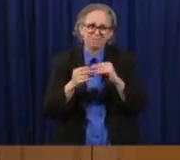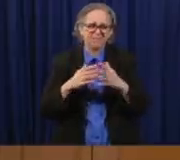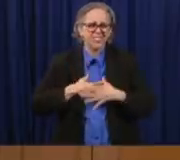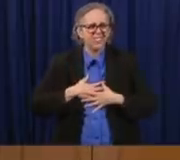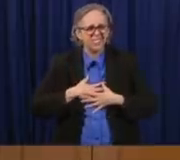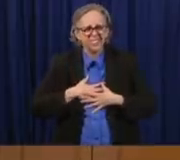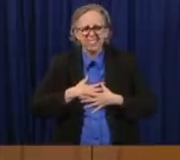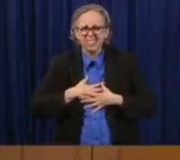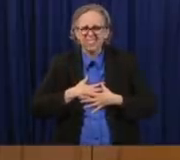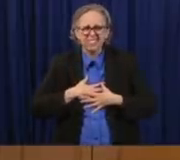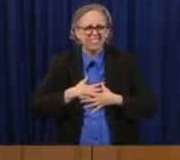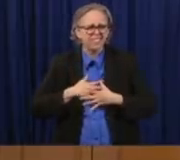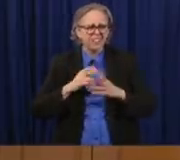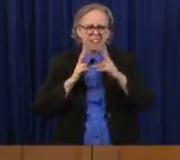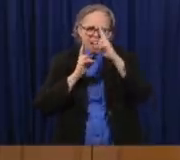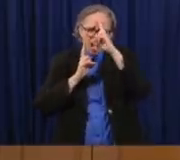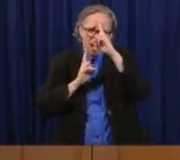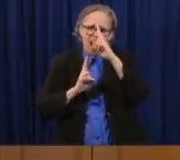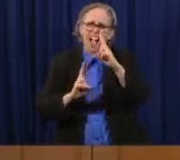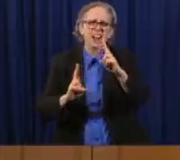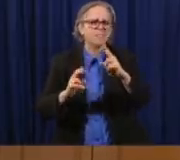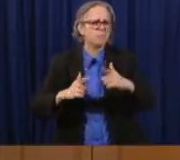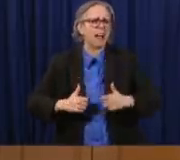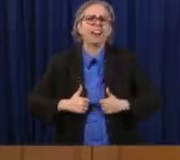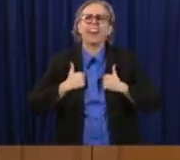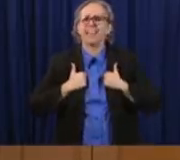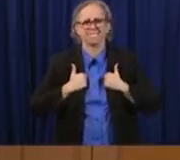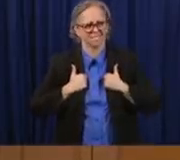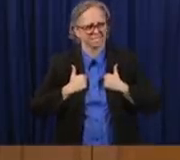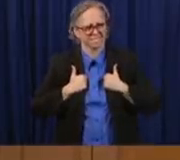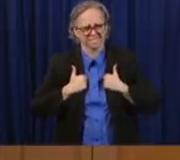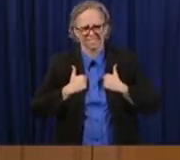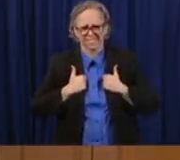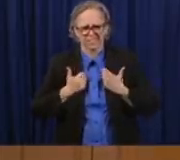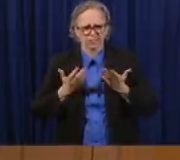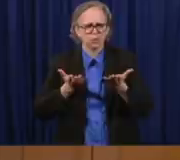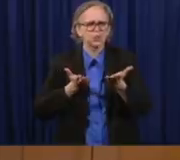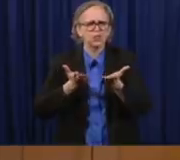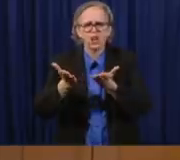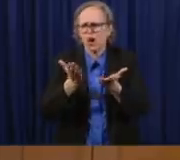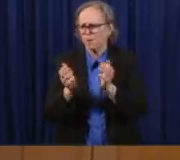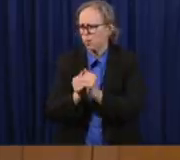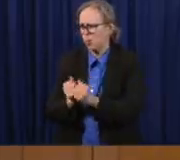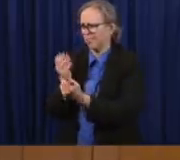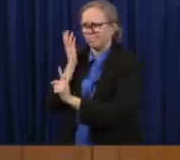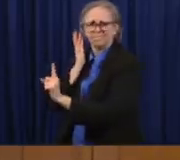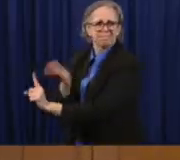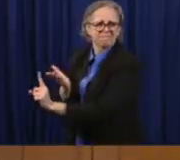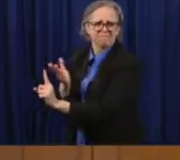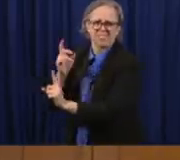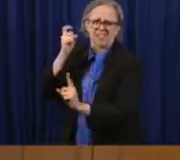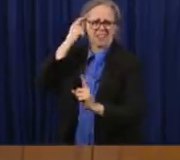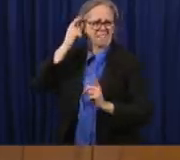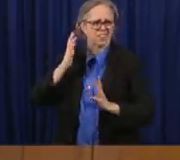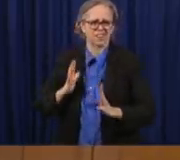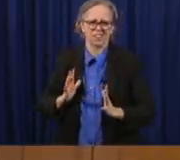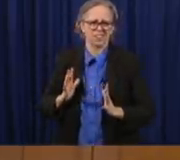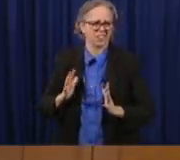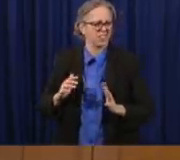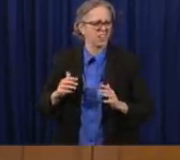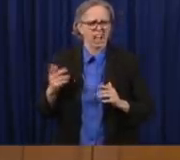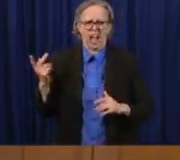lifetime to serve alongside him in this capacity. I think our commitment to you